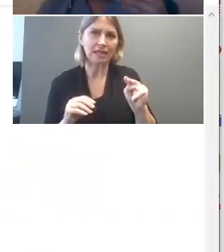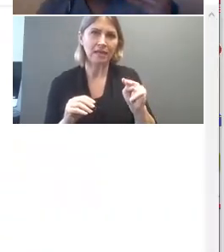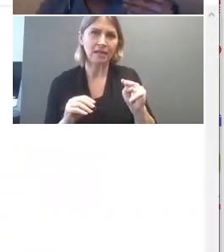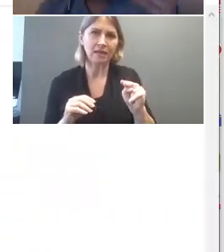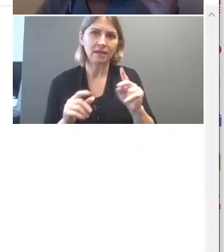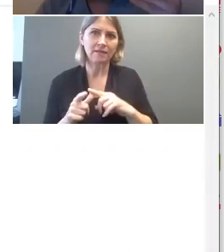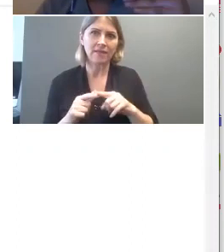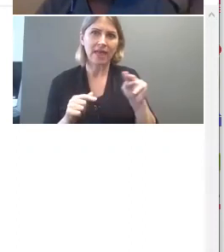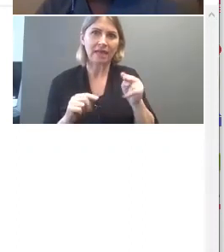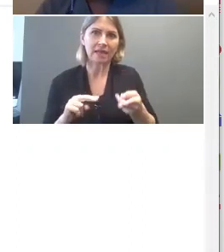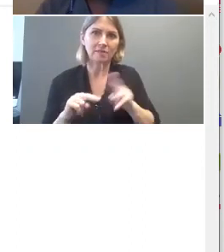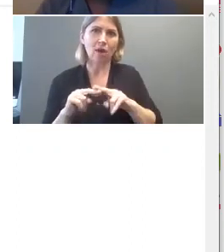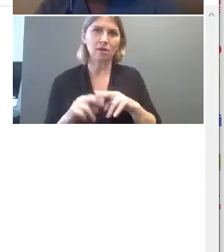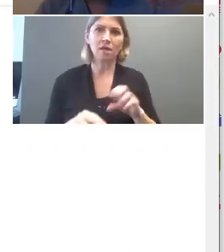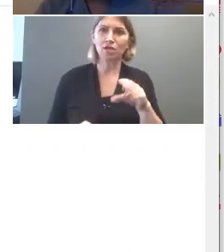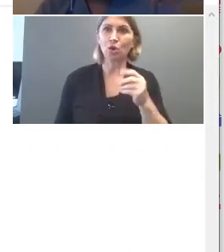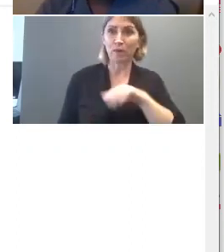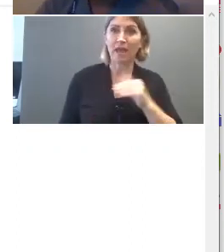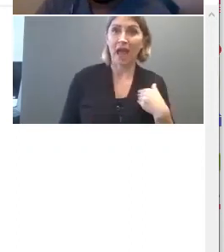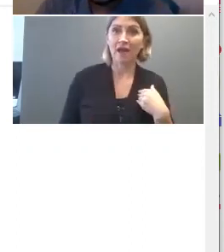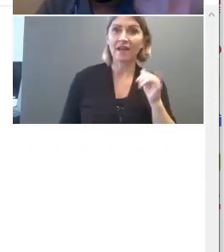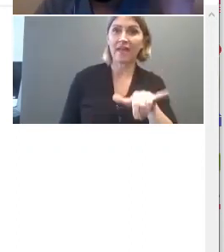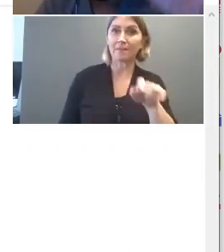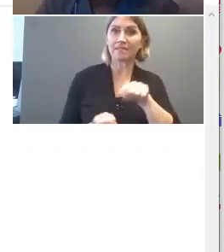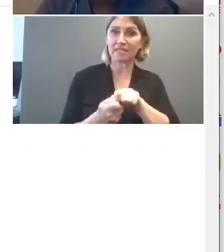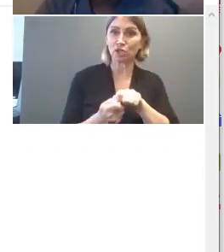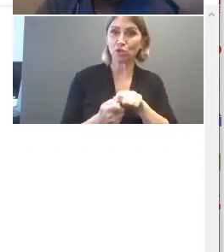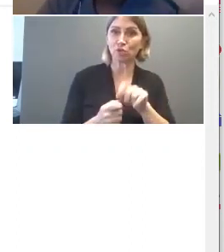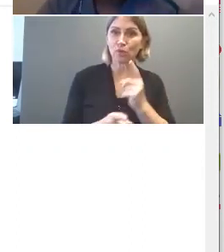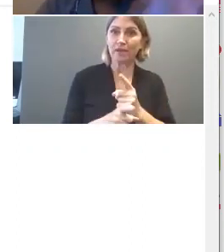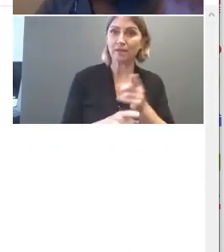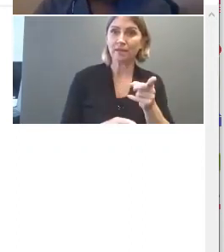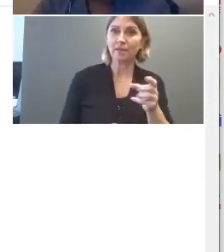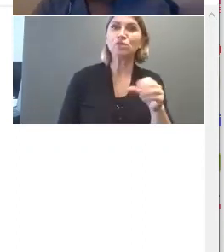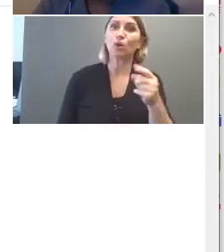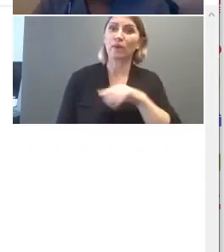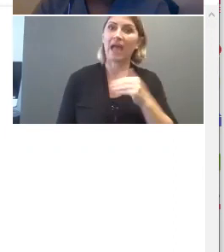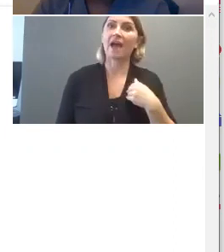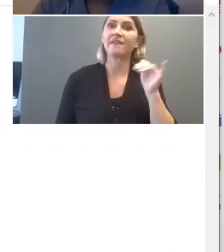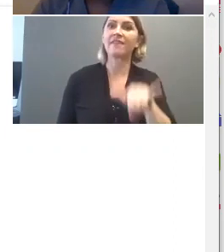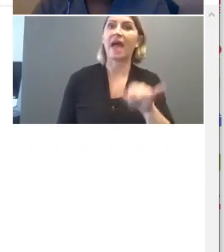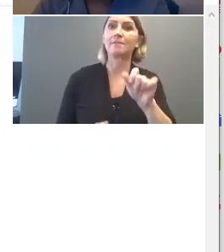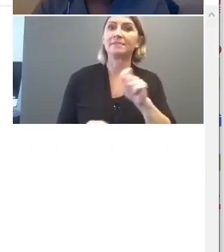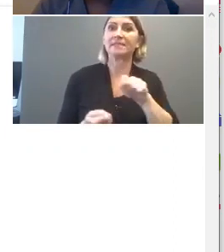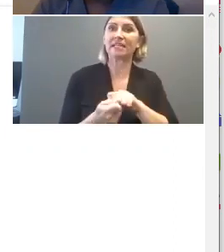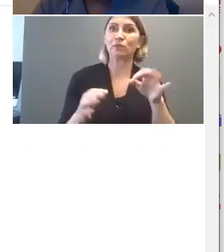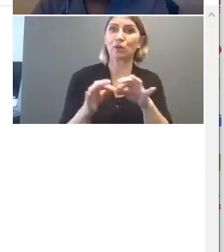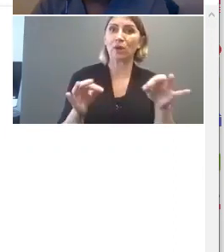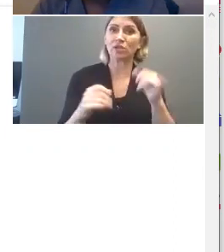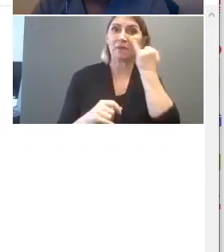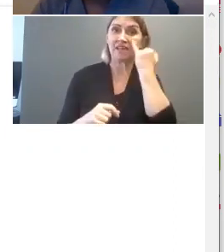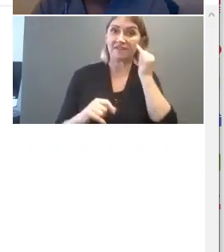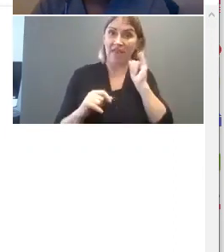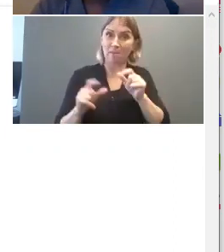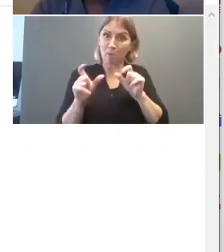on. Exactly. So we have this particular equation. Exactly, you are correct. So we have this particular equation, but if this part